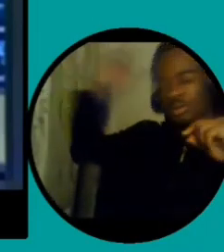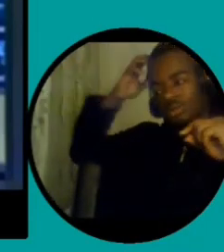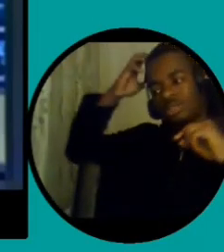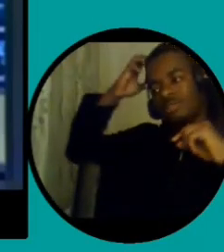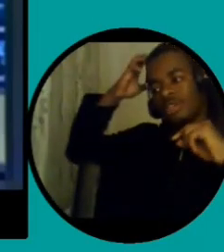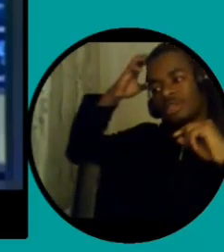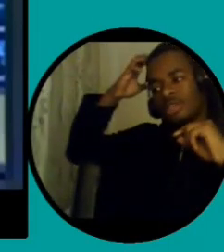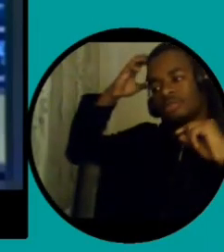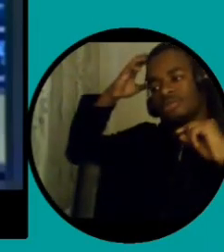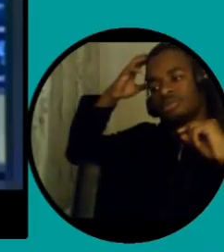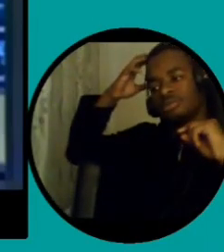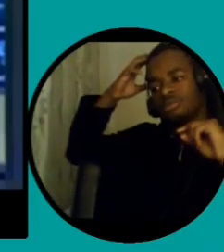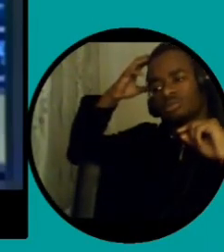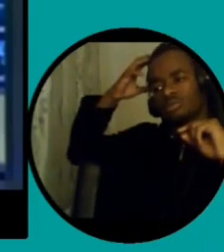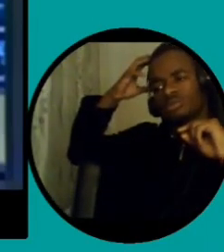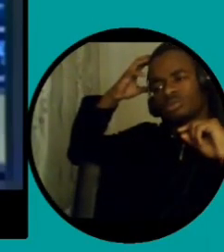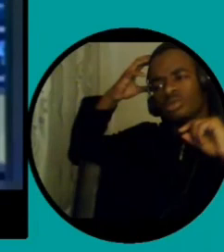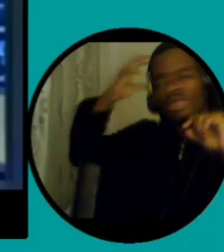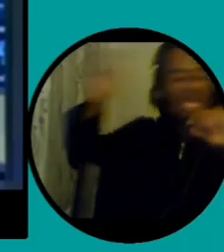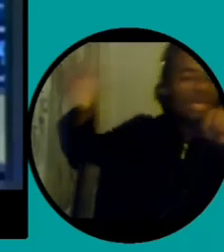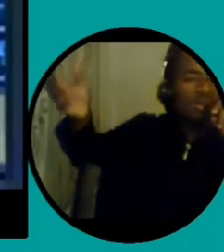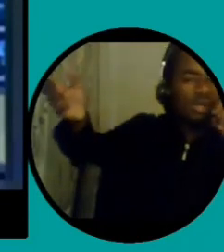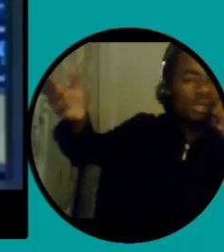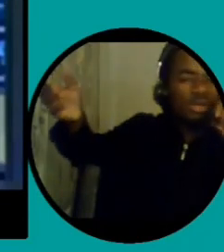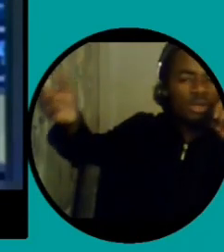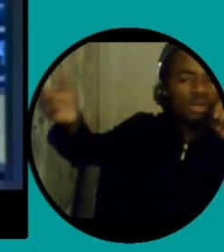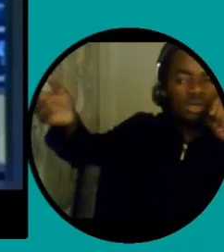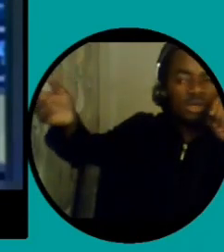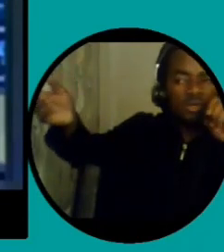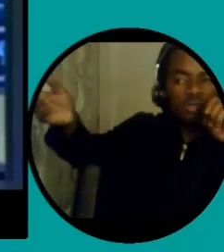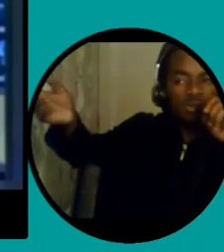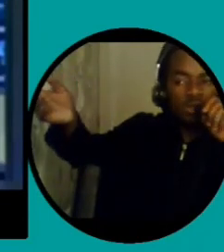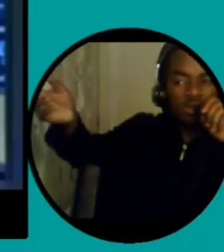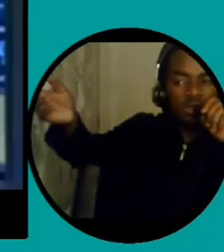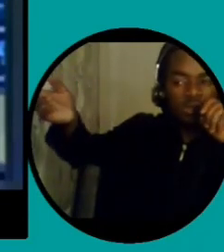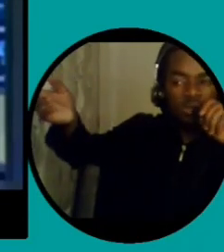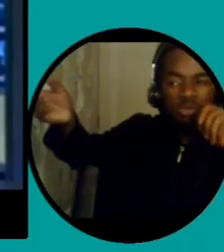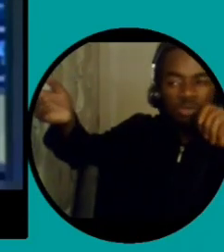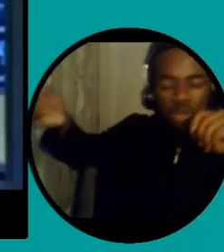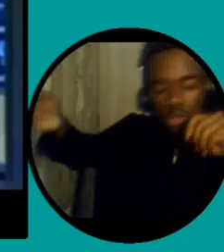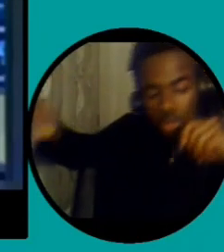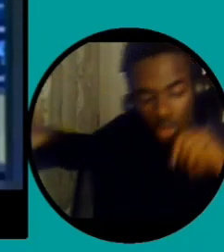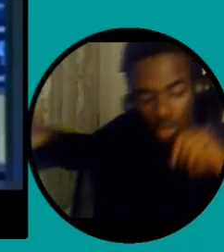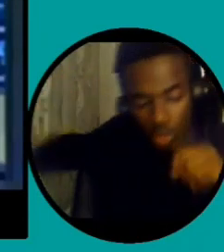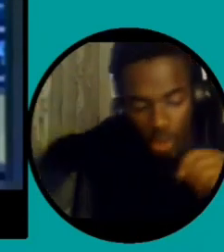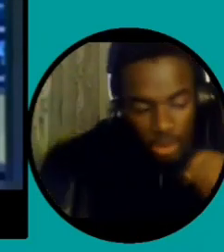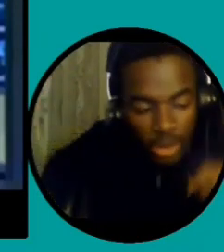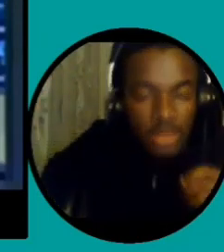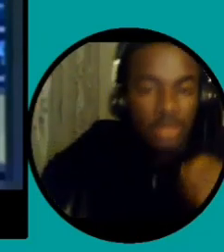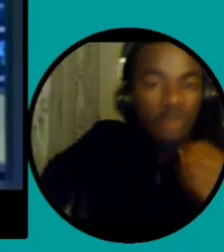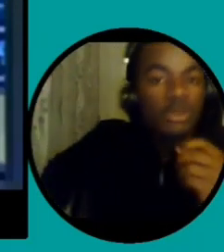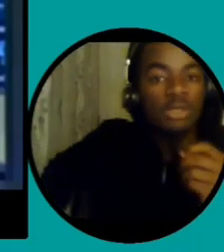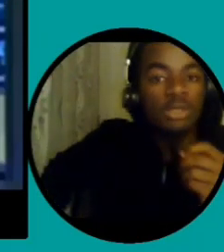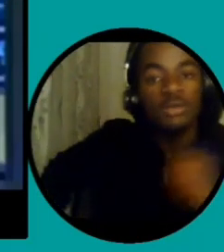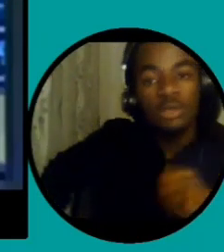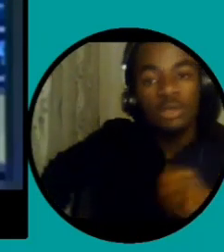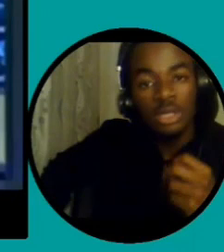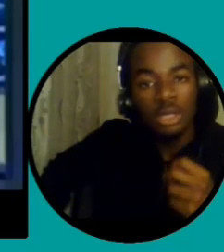you know, doing stuff that out of the ordinary, you know, the stuff that interests me. So, well, guys,